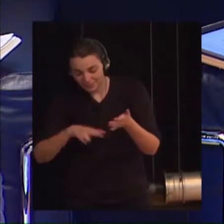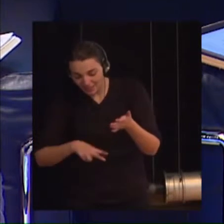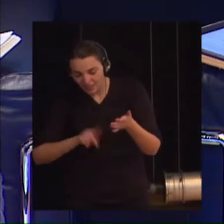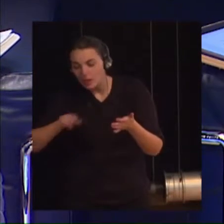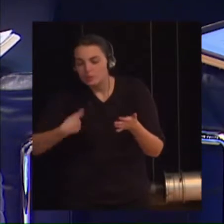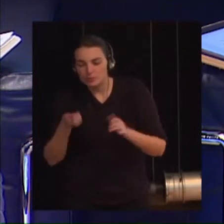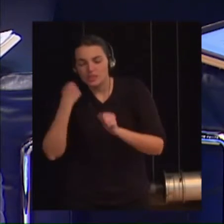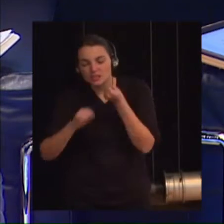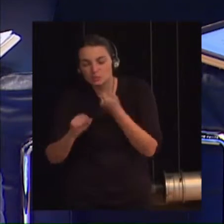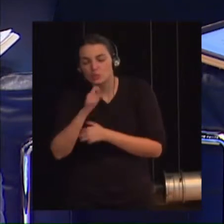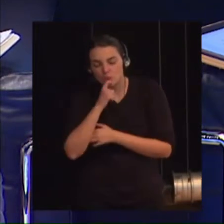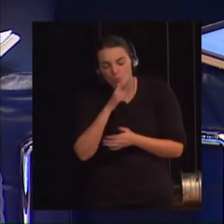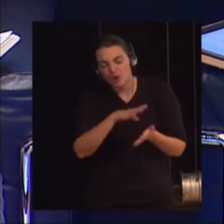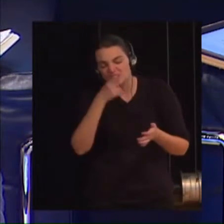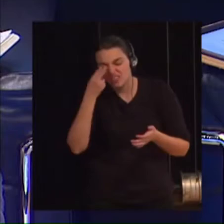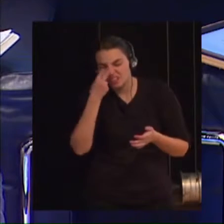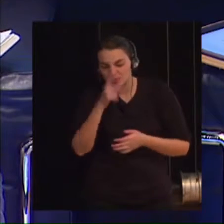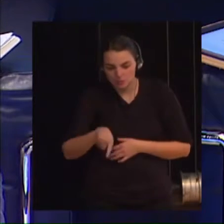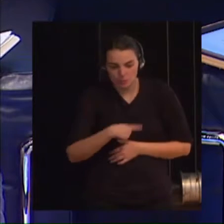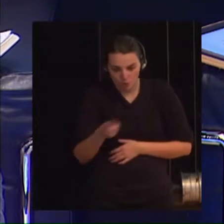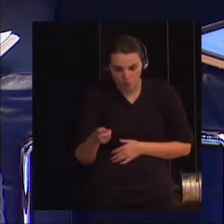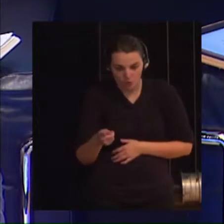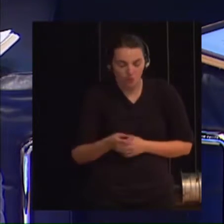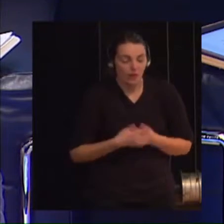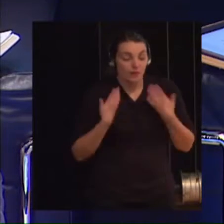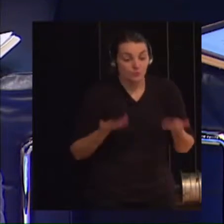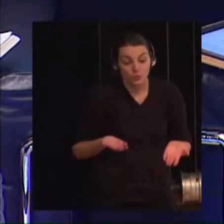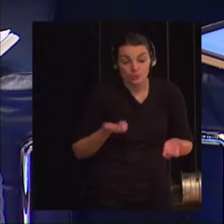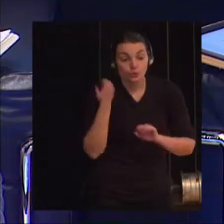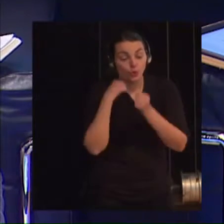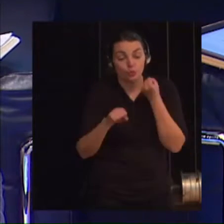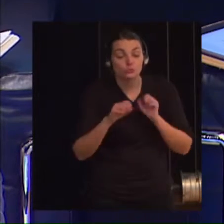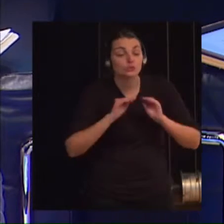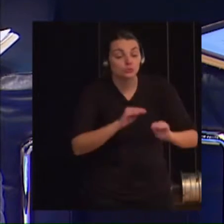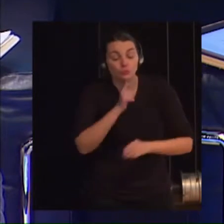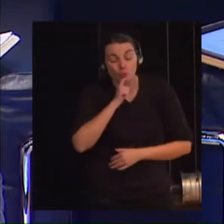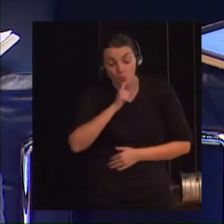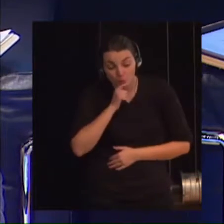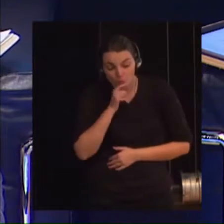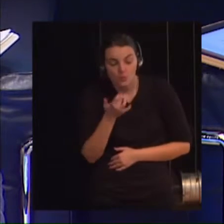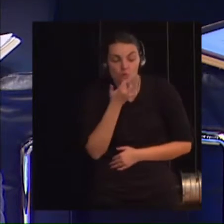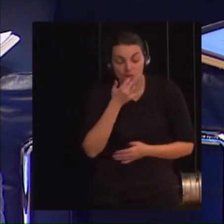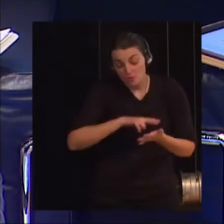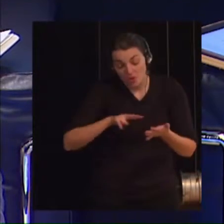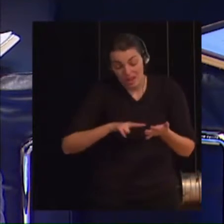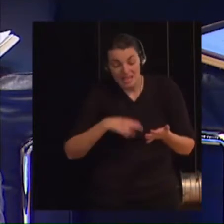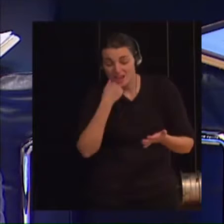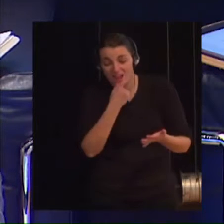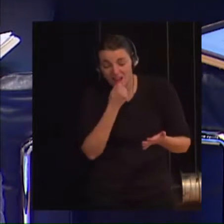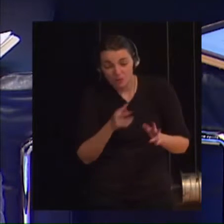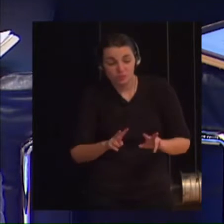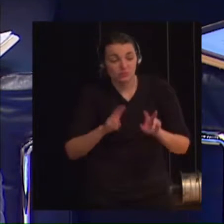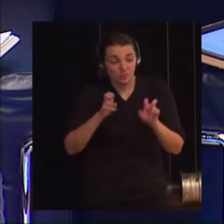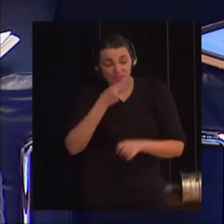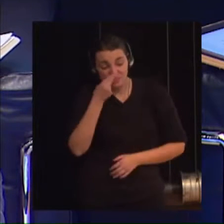perception about that topic? And ultimately, what is their behavior? So are they learning something that they're going to do and change their social behavior mm-hmm. on all of the causes that we